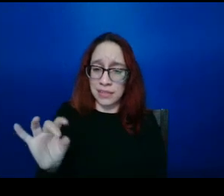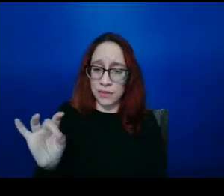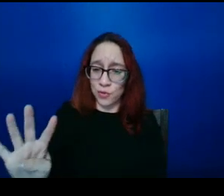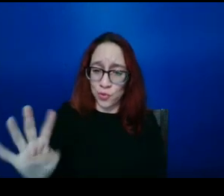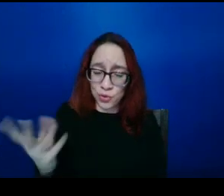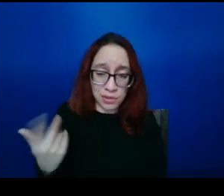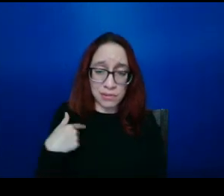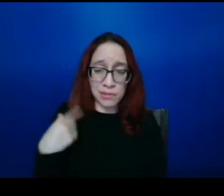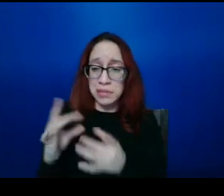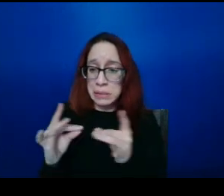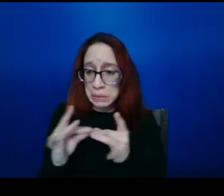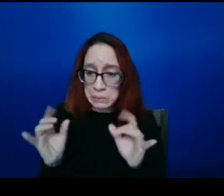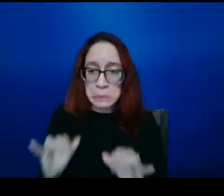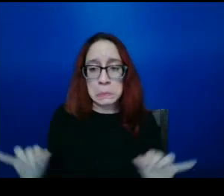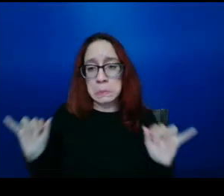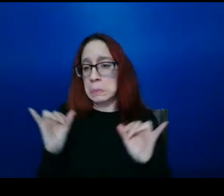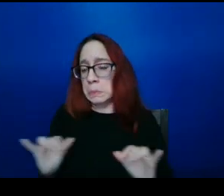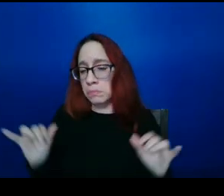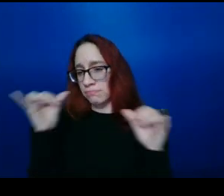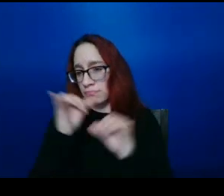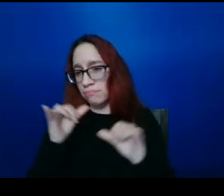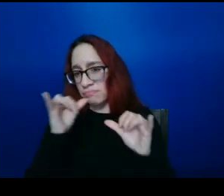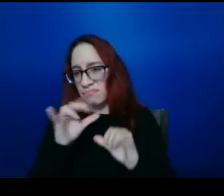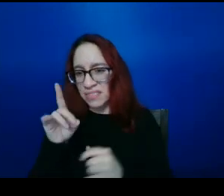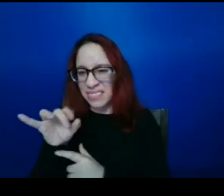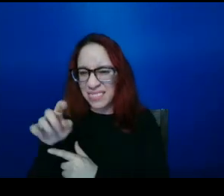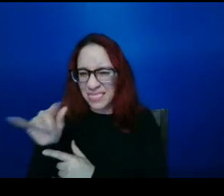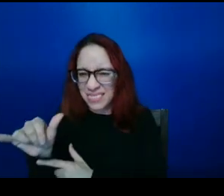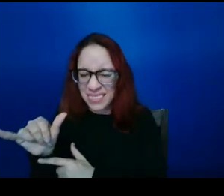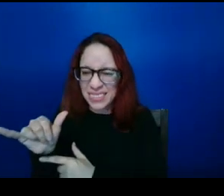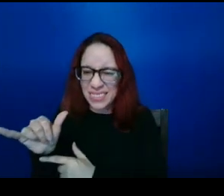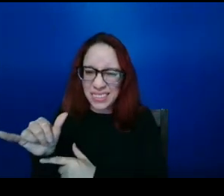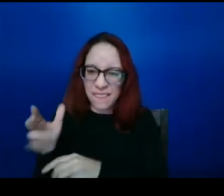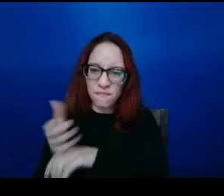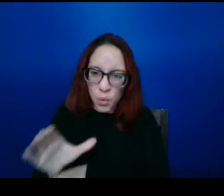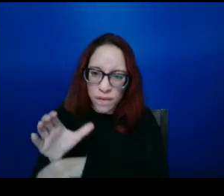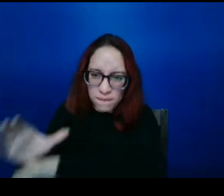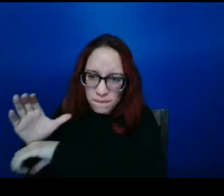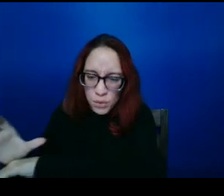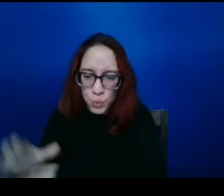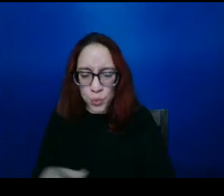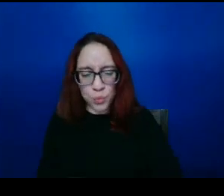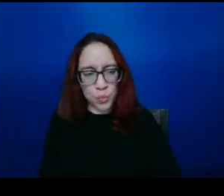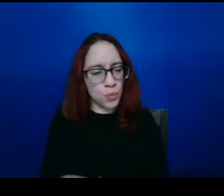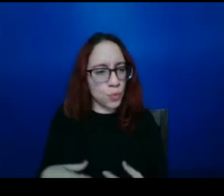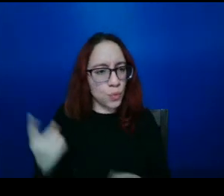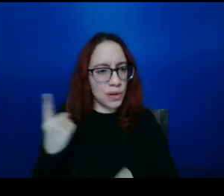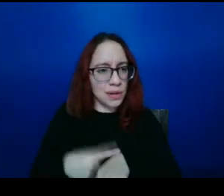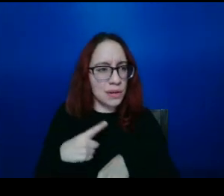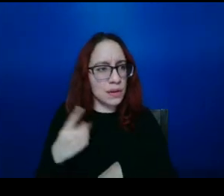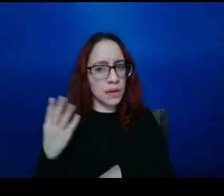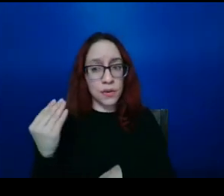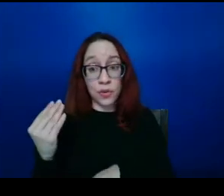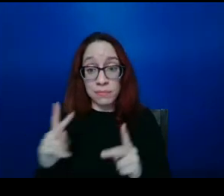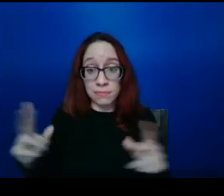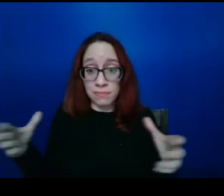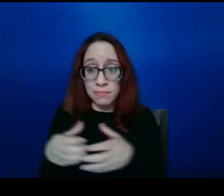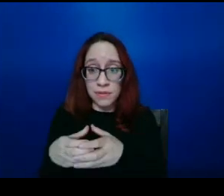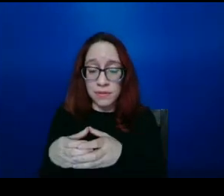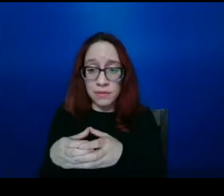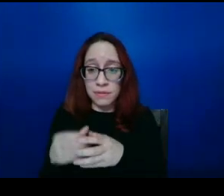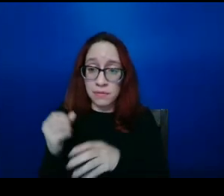much talking about the same thing, the ridiculous density that keeps getting shoved down our throats. One time, 14 of us got together and